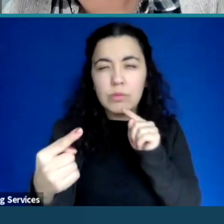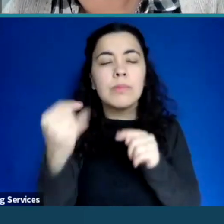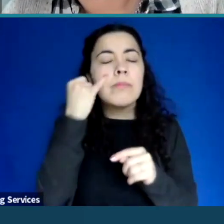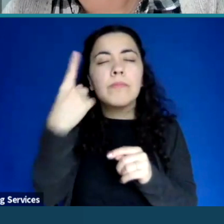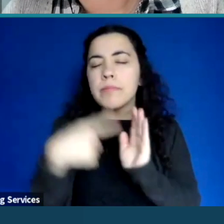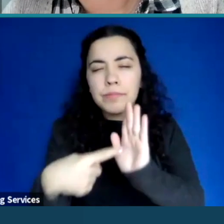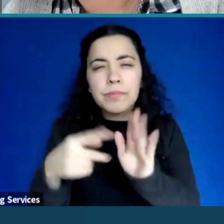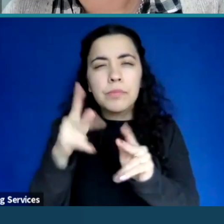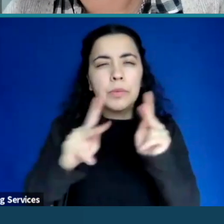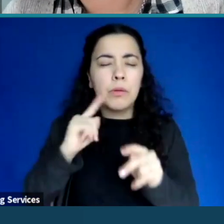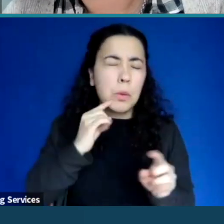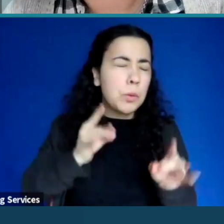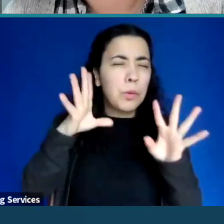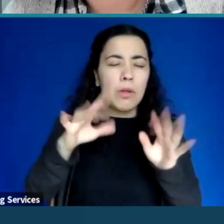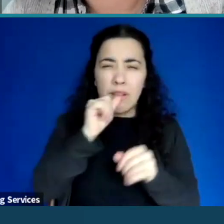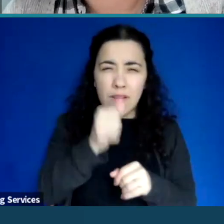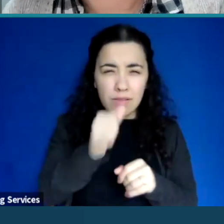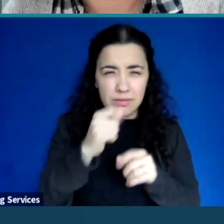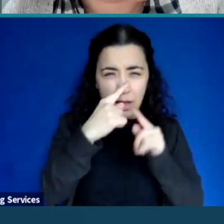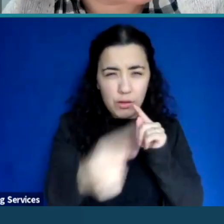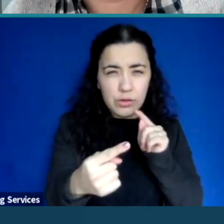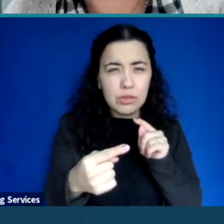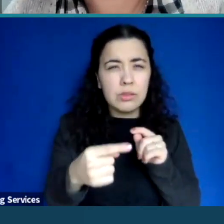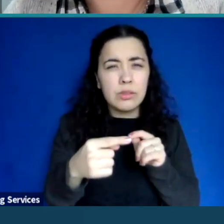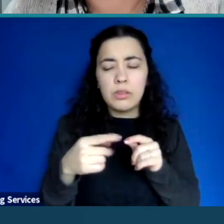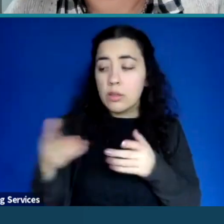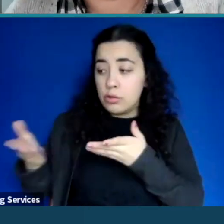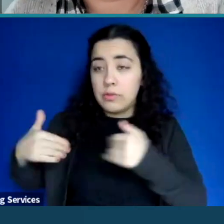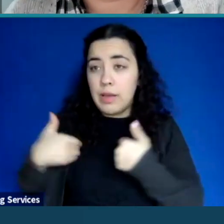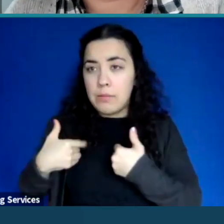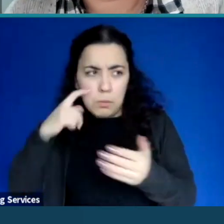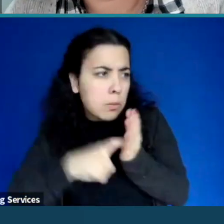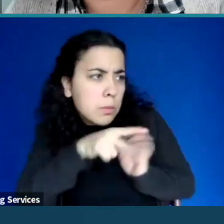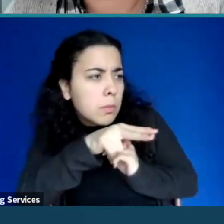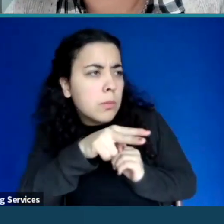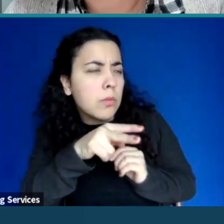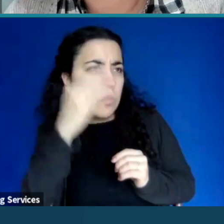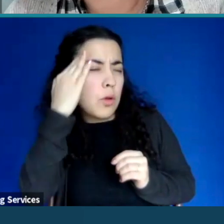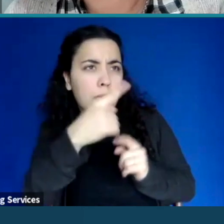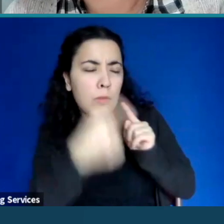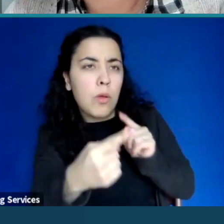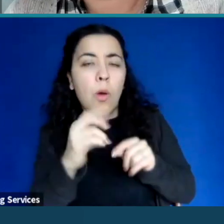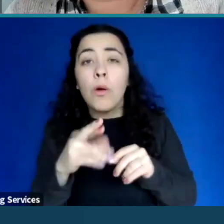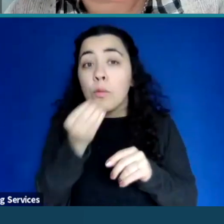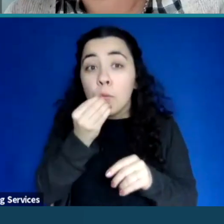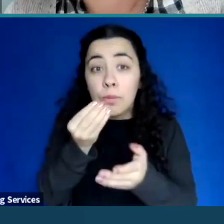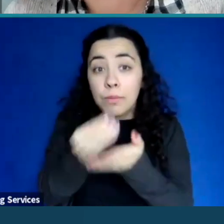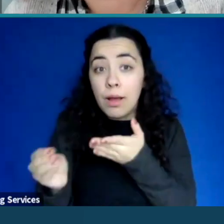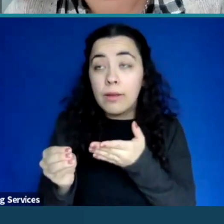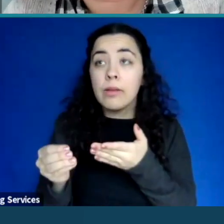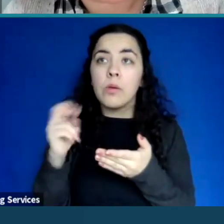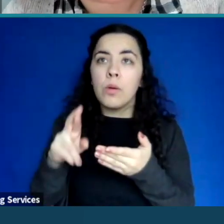have a severe nut allergy or something of that nature, they can have a service animal trained to detect that in food that they might be buying or